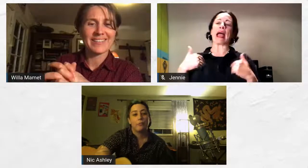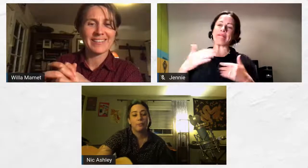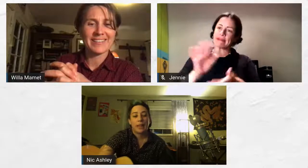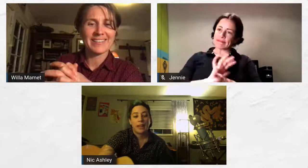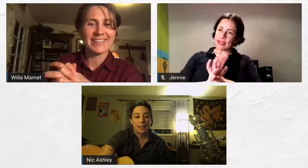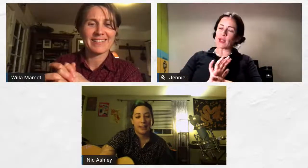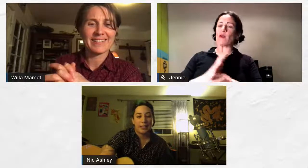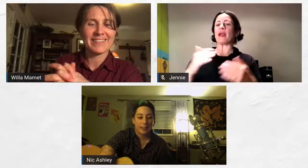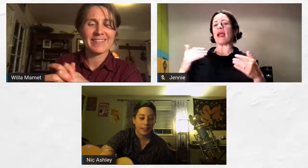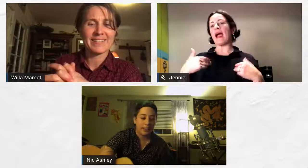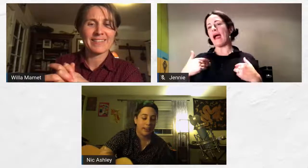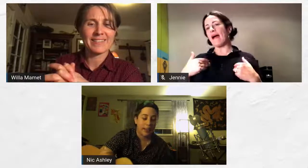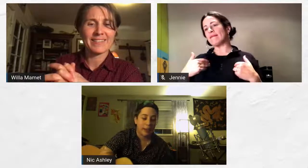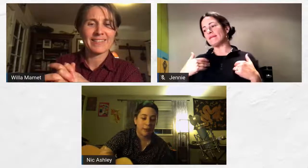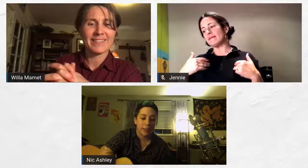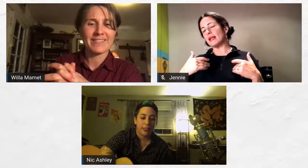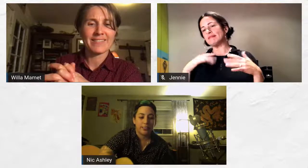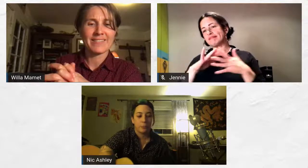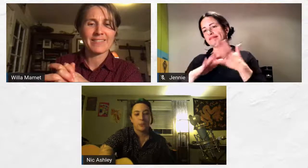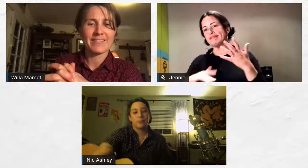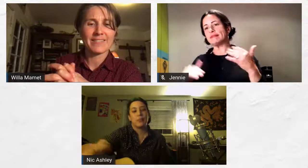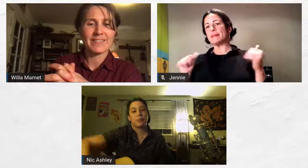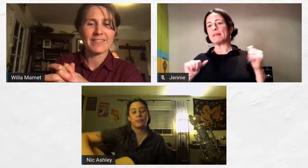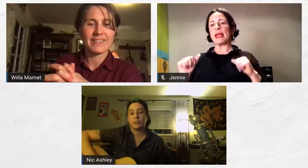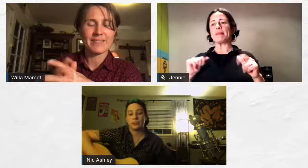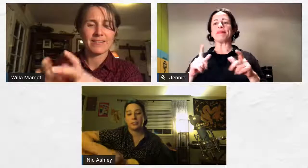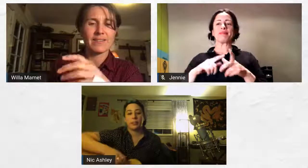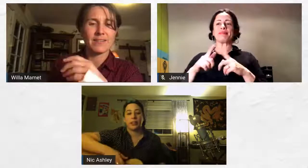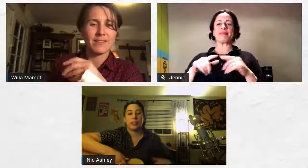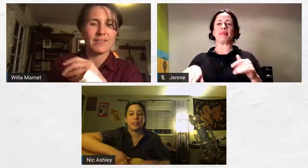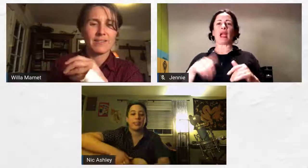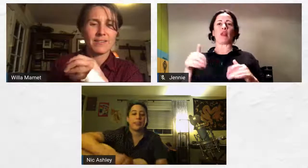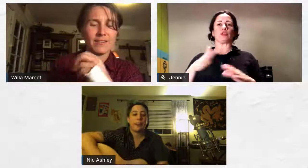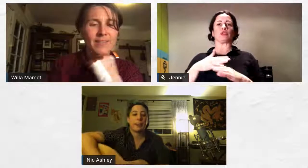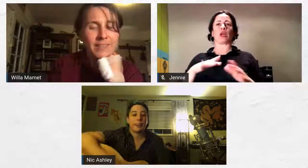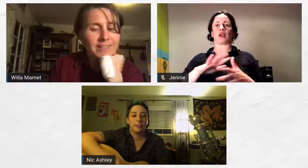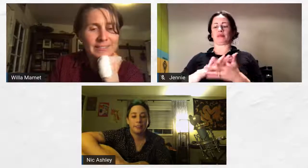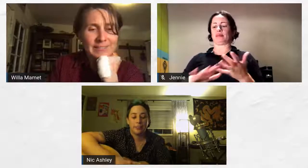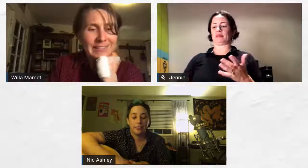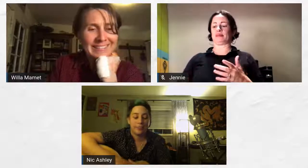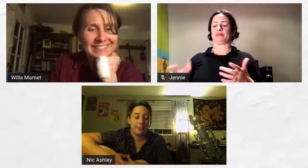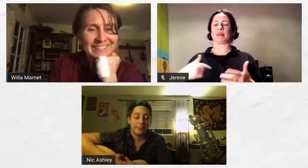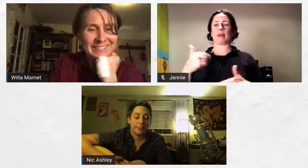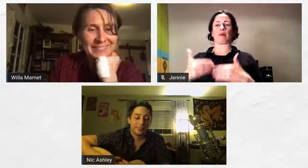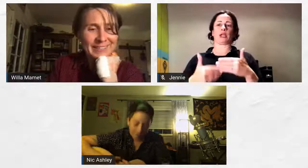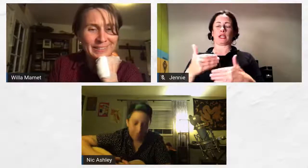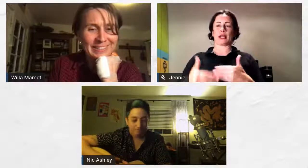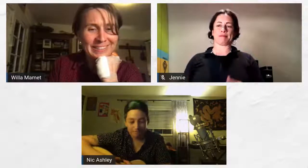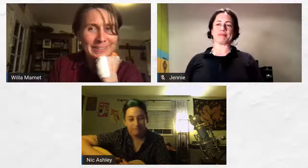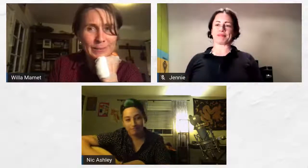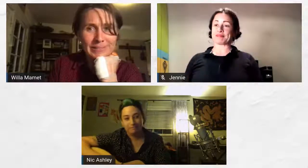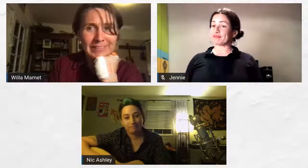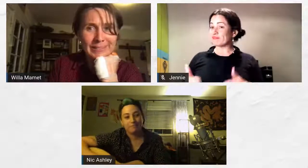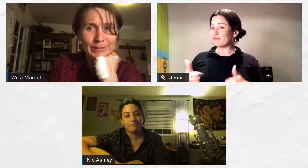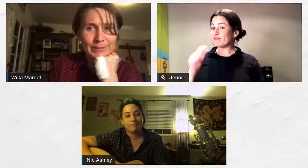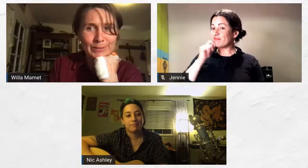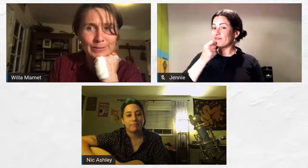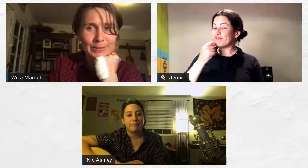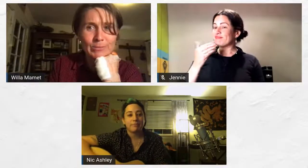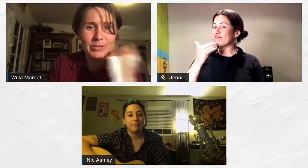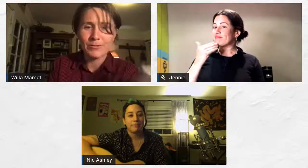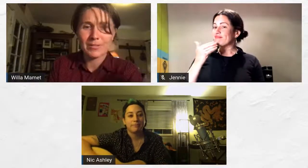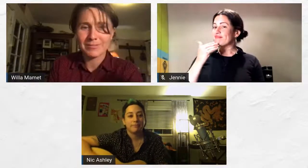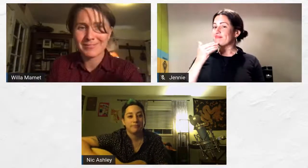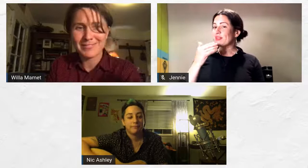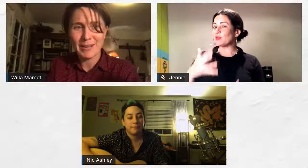nice of playing it, and then I have like snippets of other songs I'm working on here and there. So. Very cool. Well, thank you